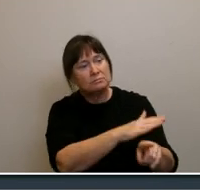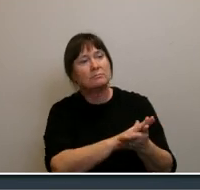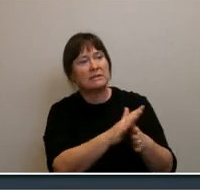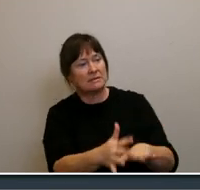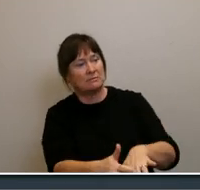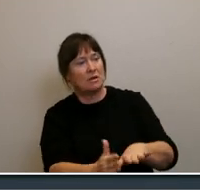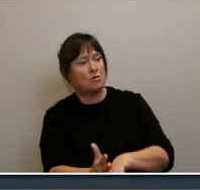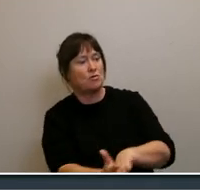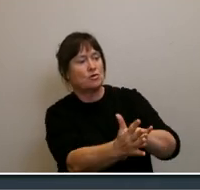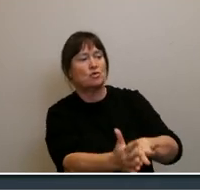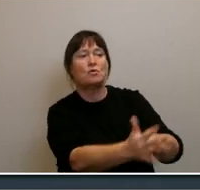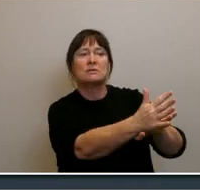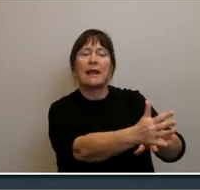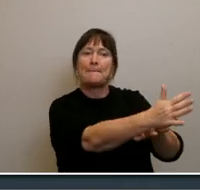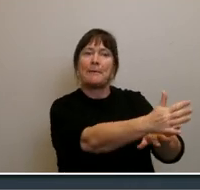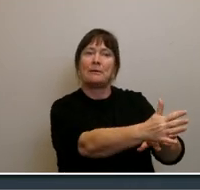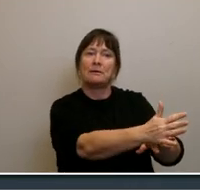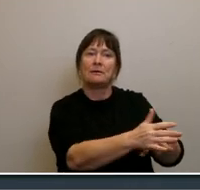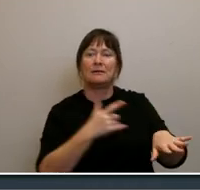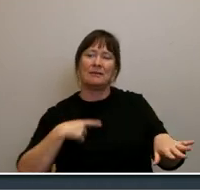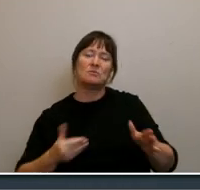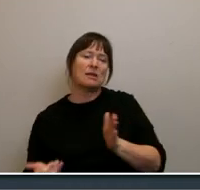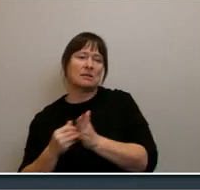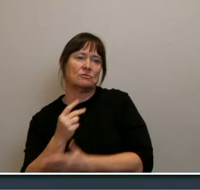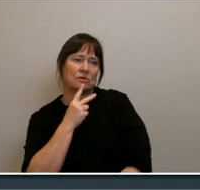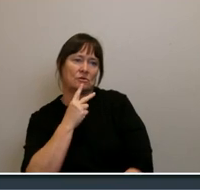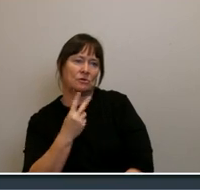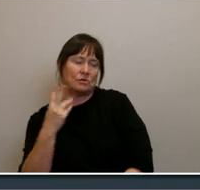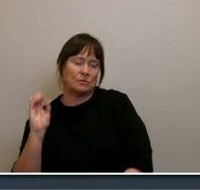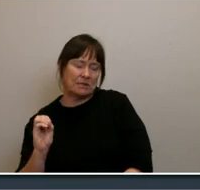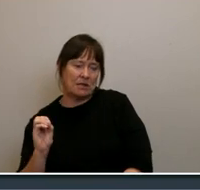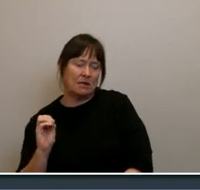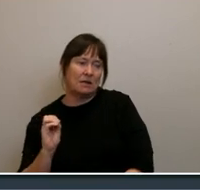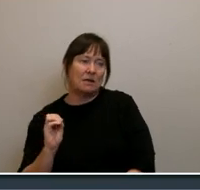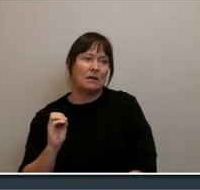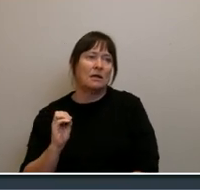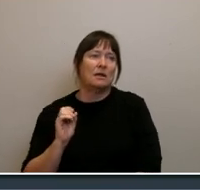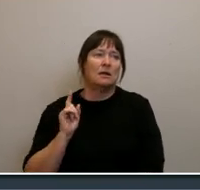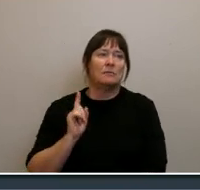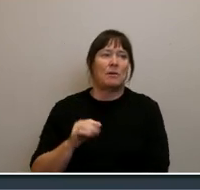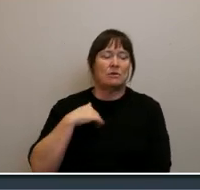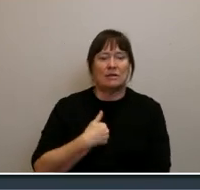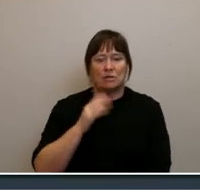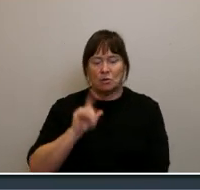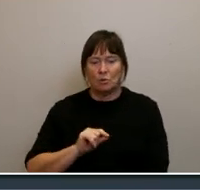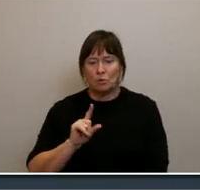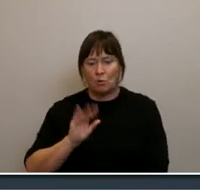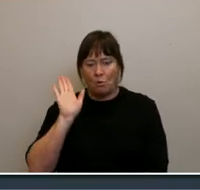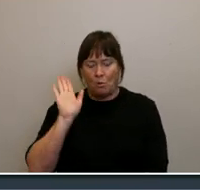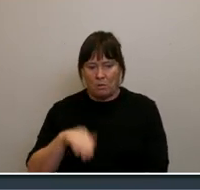for a bit more time, which is the reason for the $2.20. But we don't need to put it all in there.